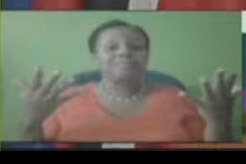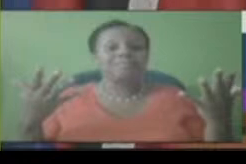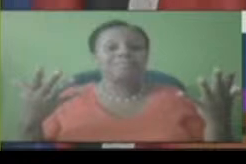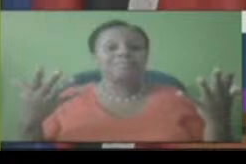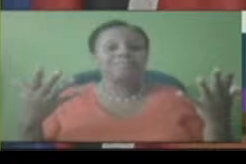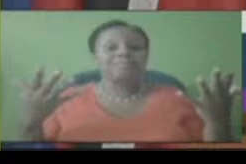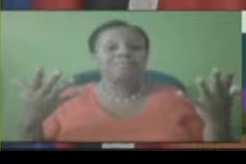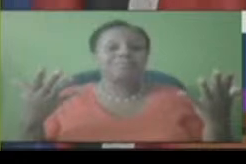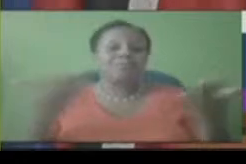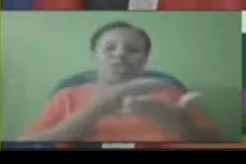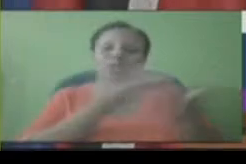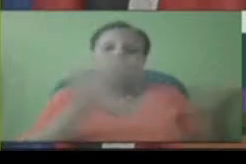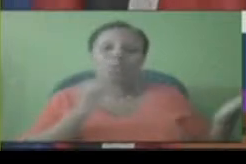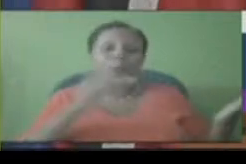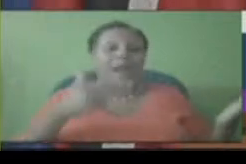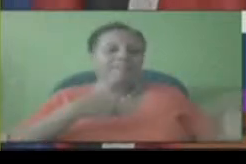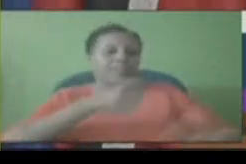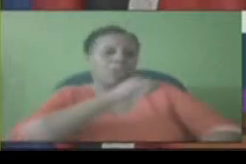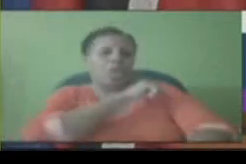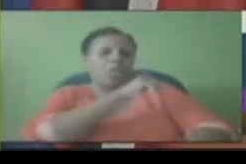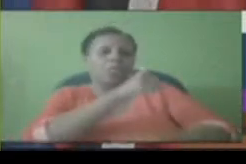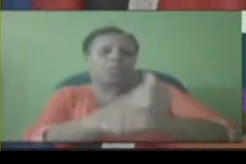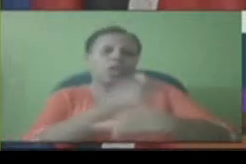COVID-19. These drugs are